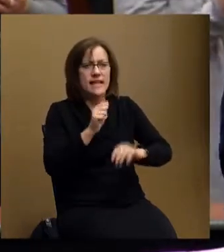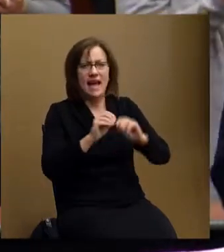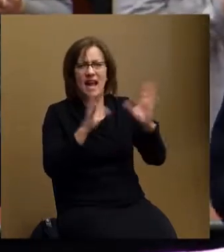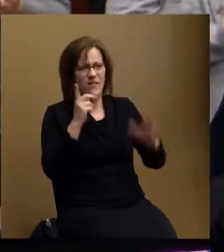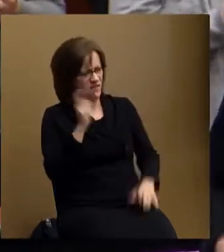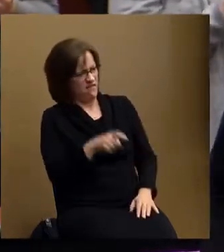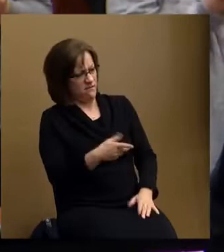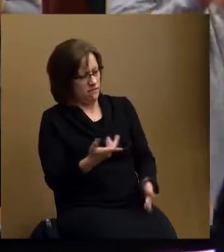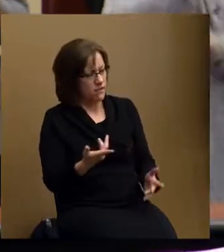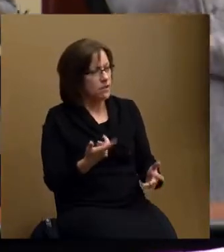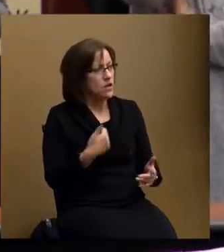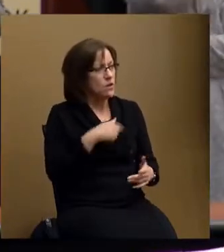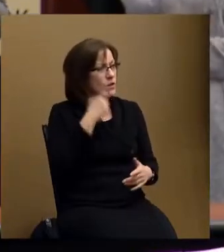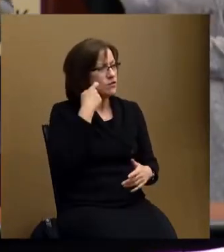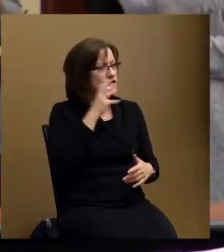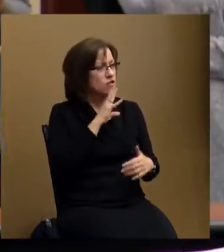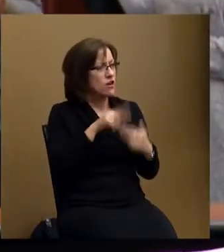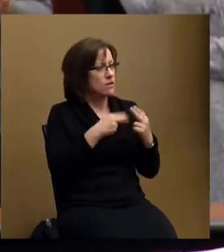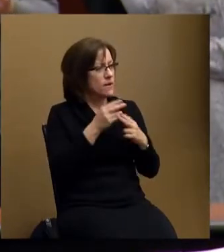sensory thing.